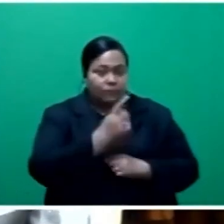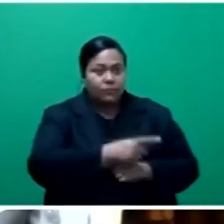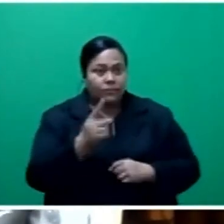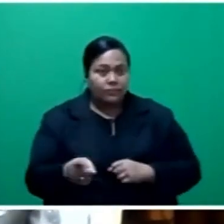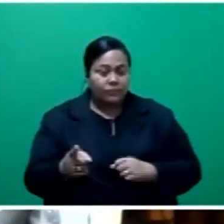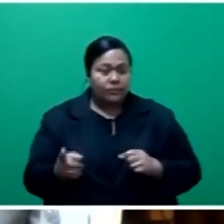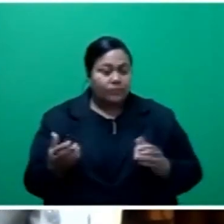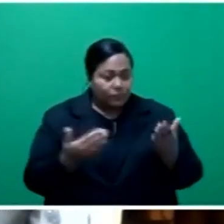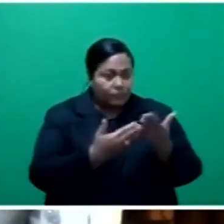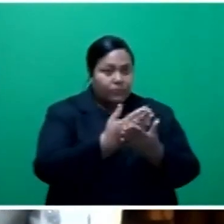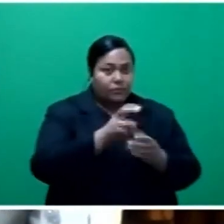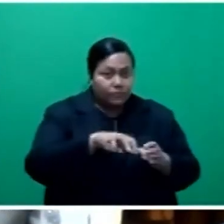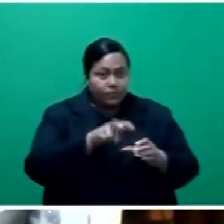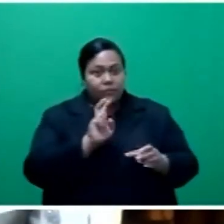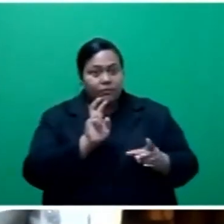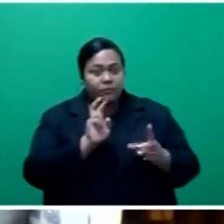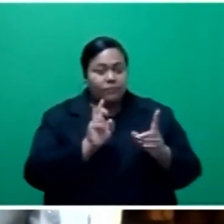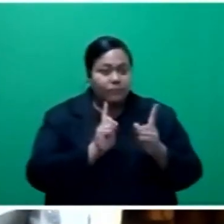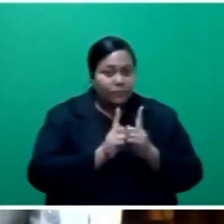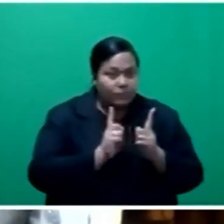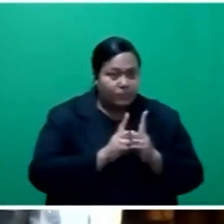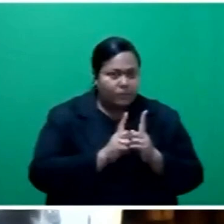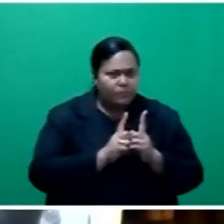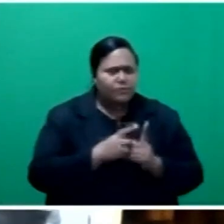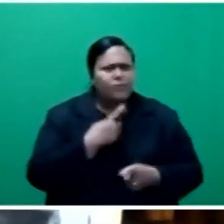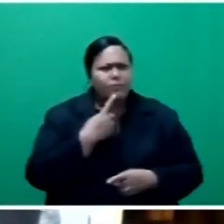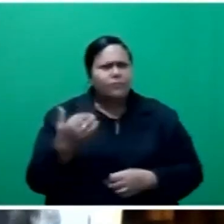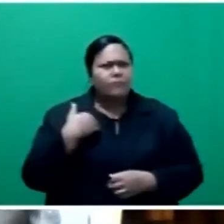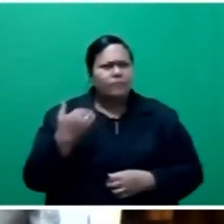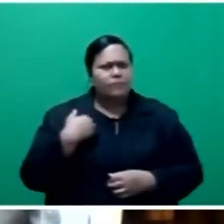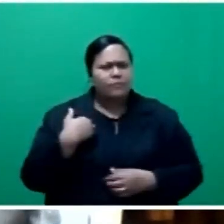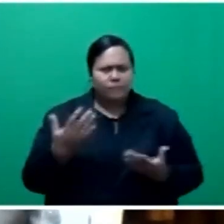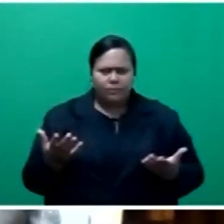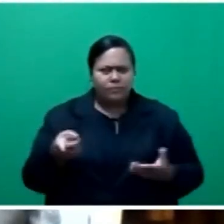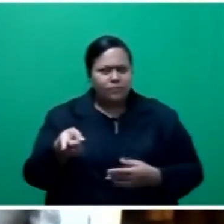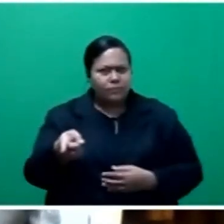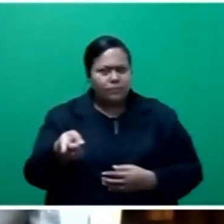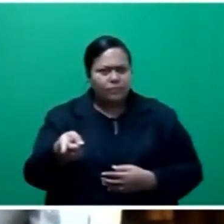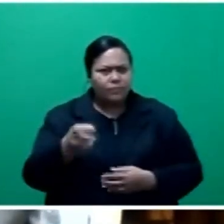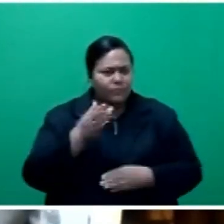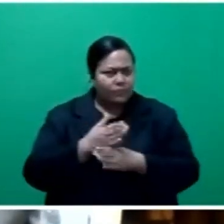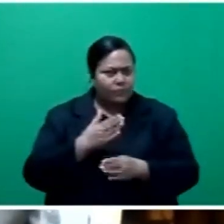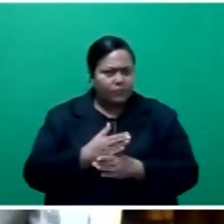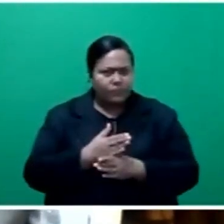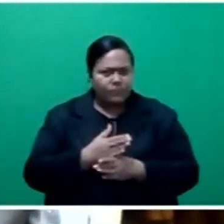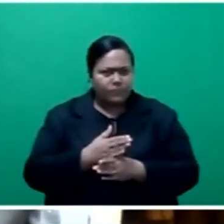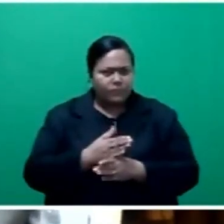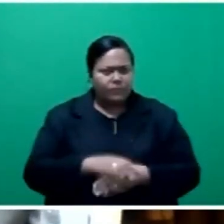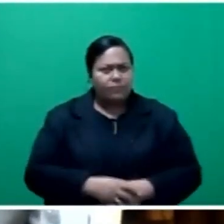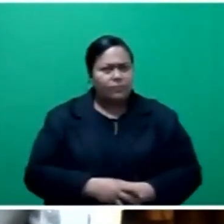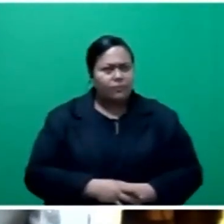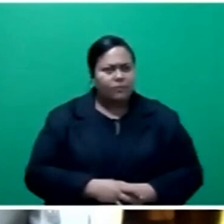exit audit meetings, communicating that these meetings impact the independence of OAG. What a preposterous statement to make. This